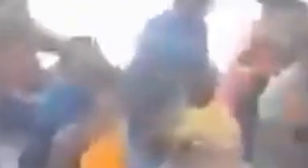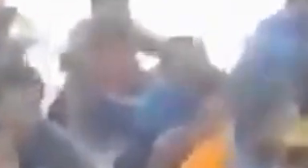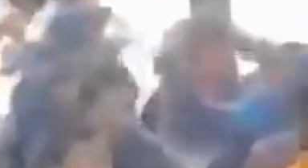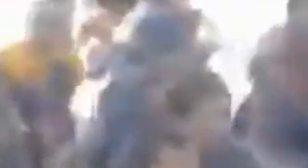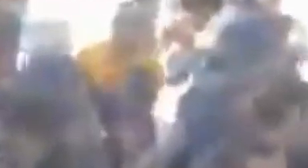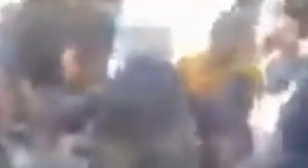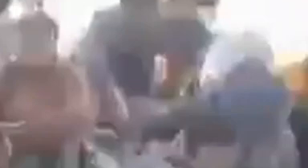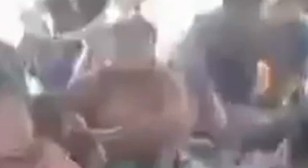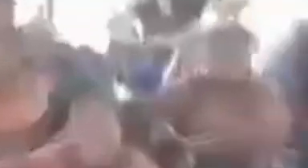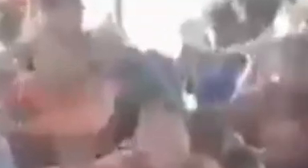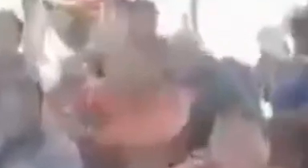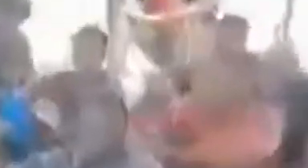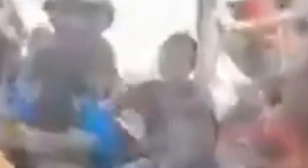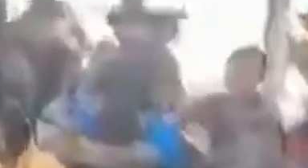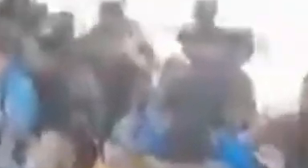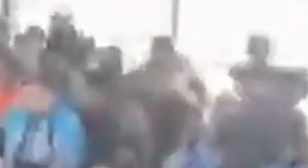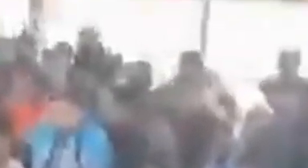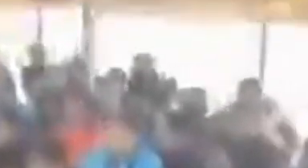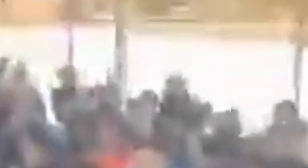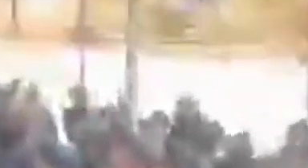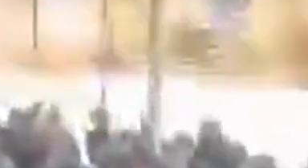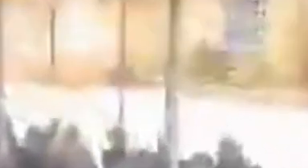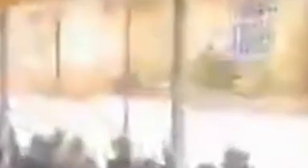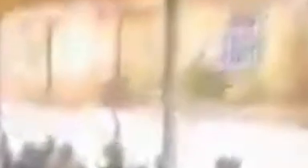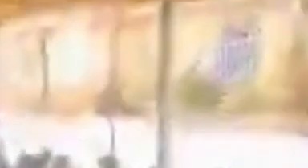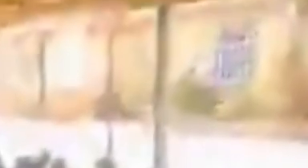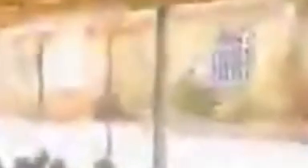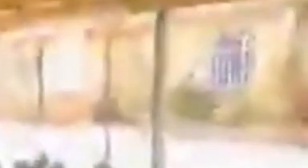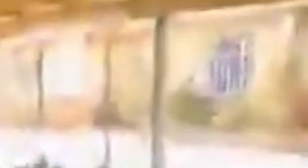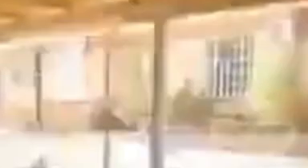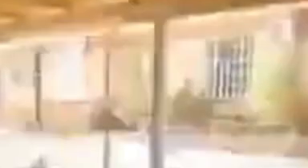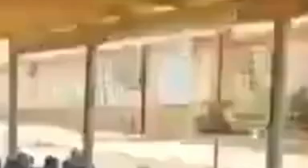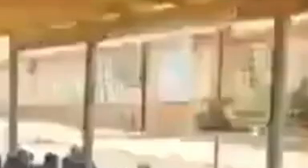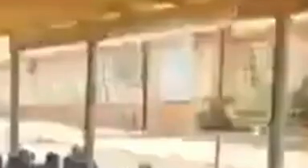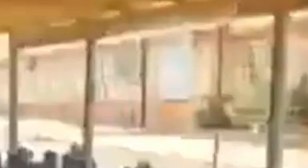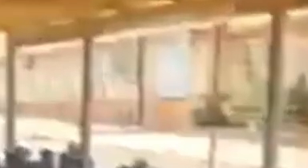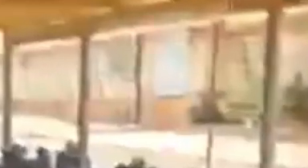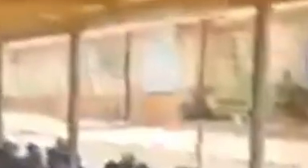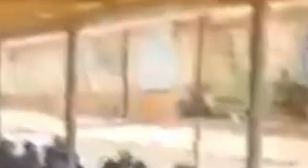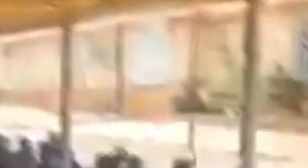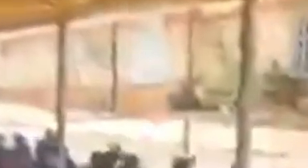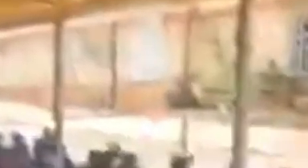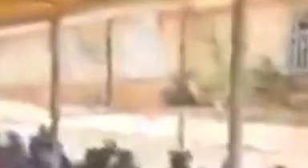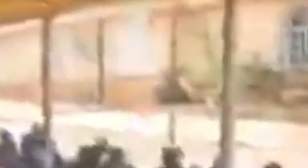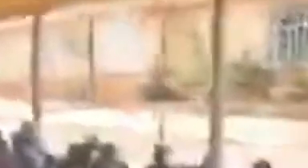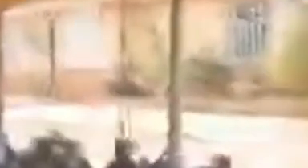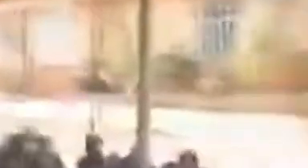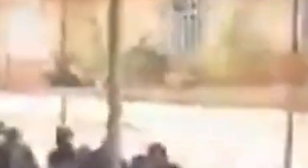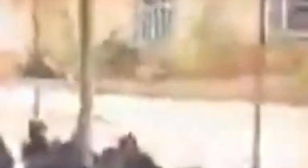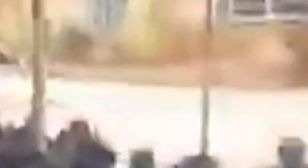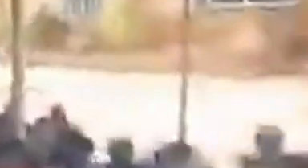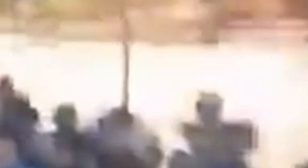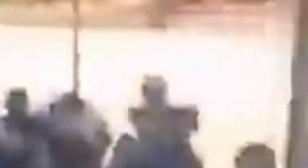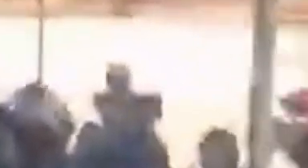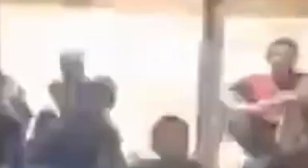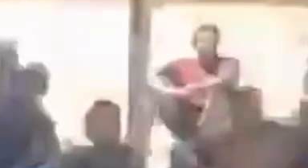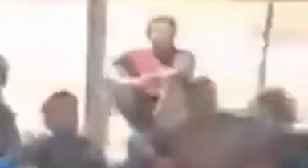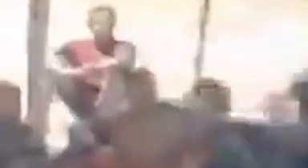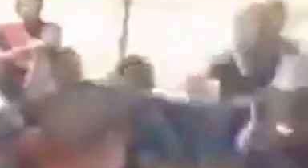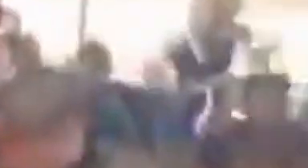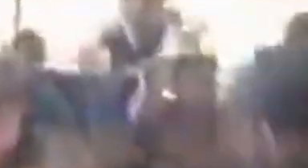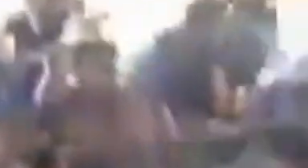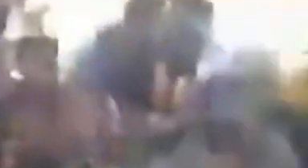these were South Africans. All of them are illegal in South Africa, got the